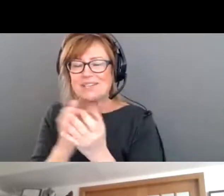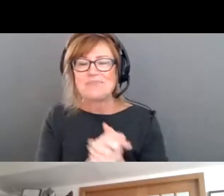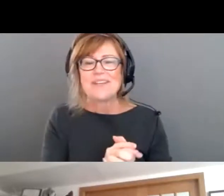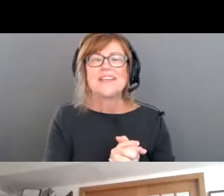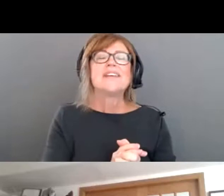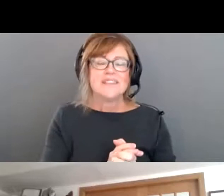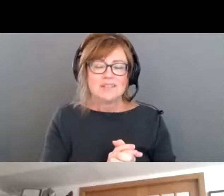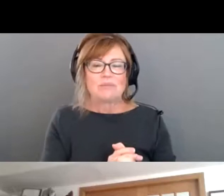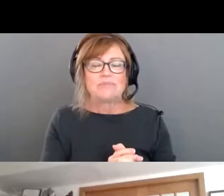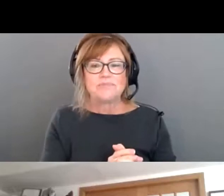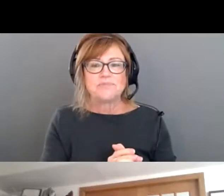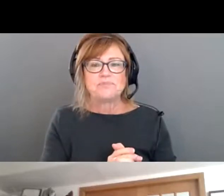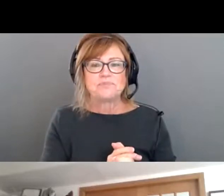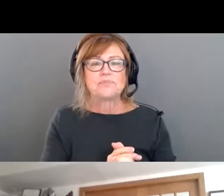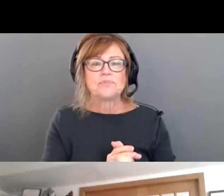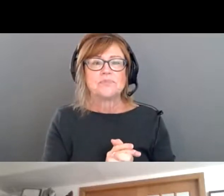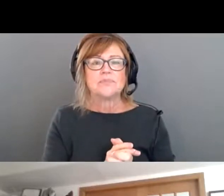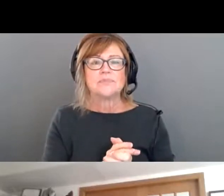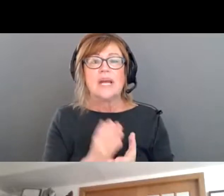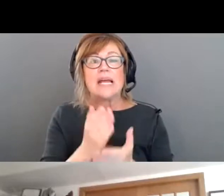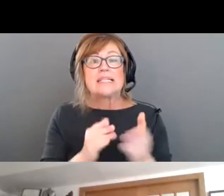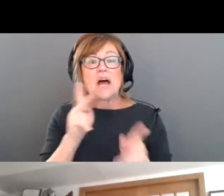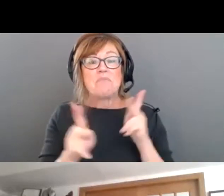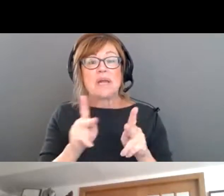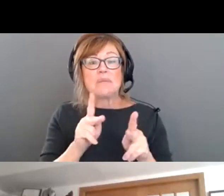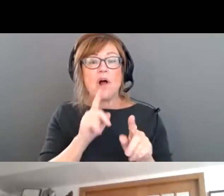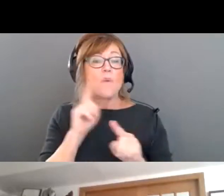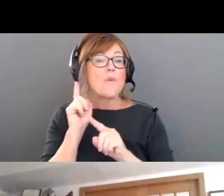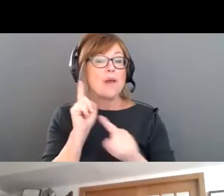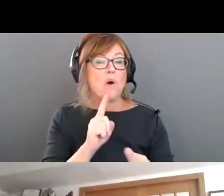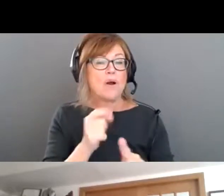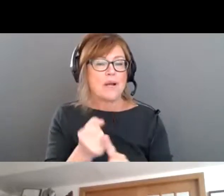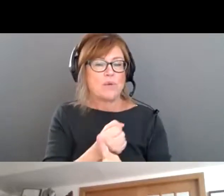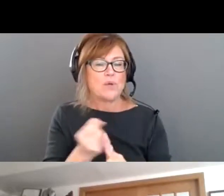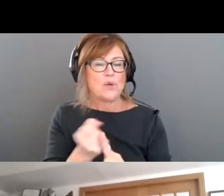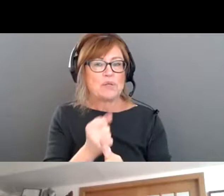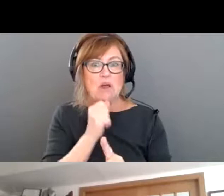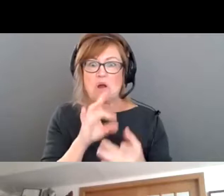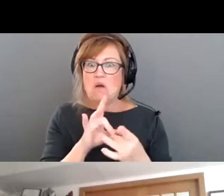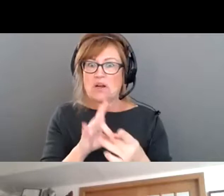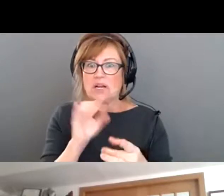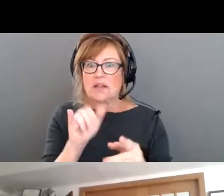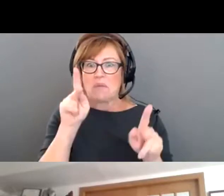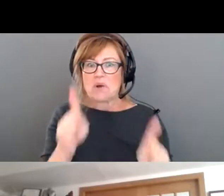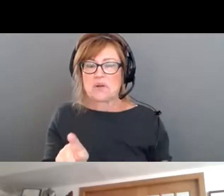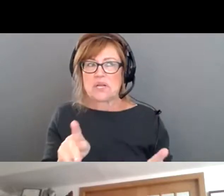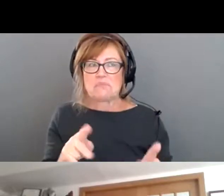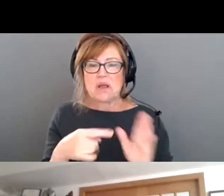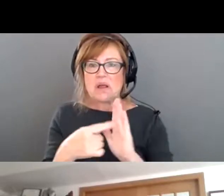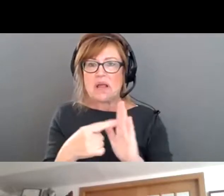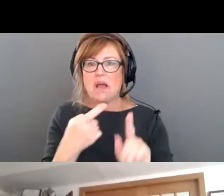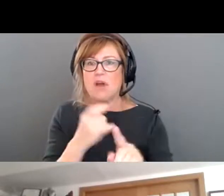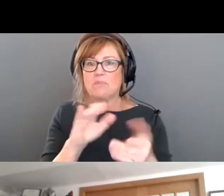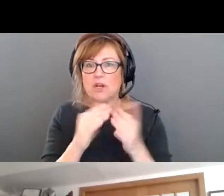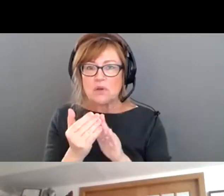Unrelated individuals reporting would be in the community, like encouraging